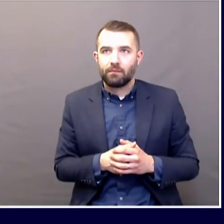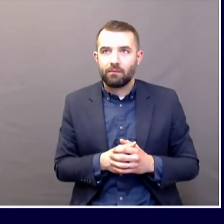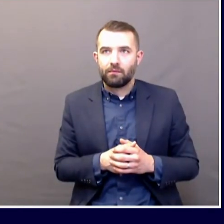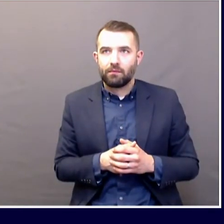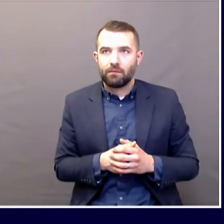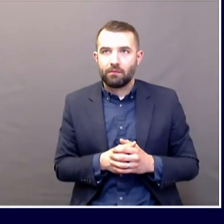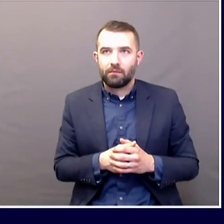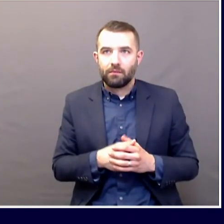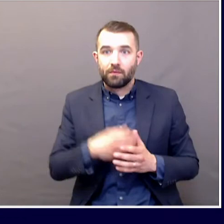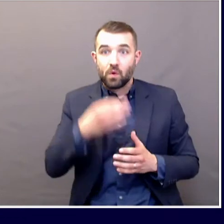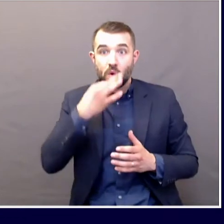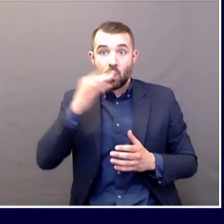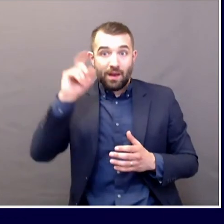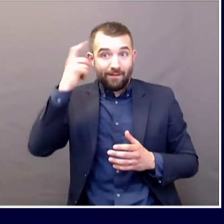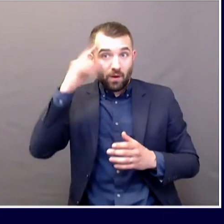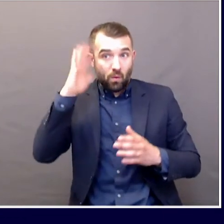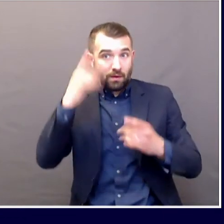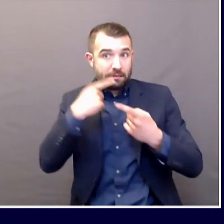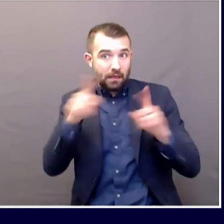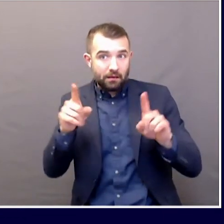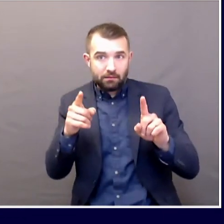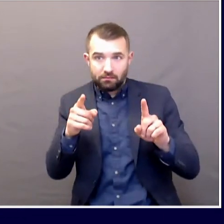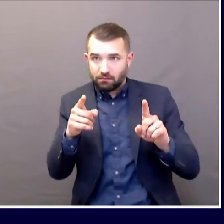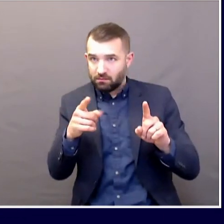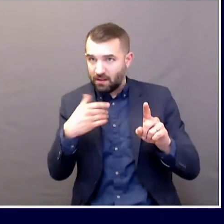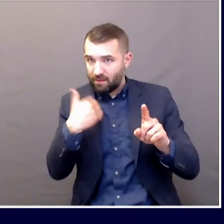been implying may be coming soon?